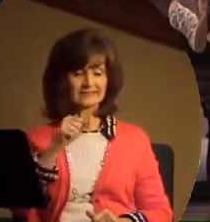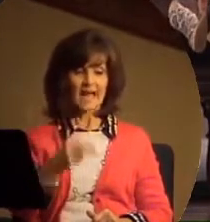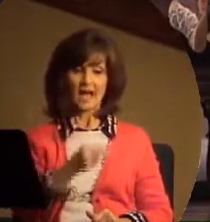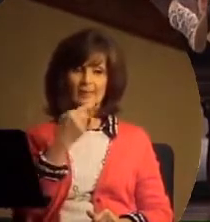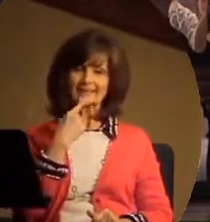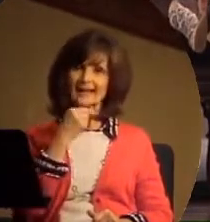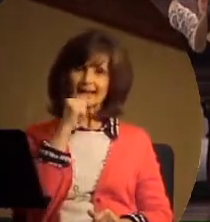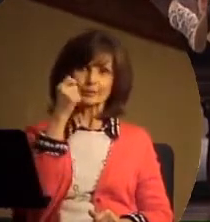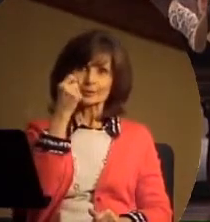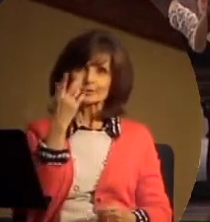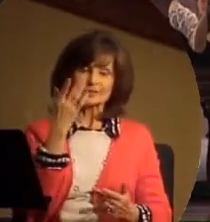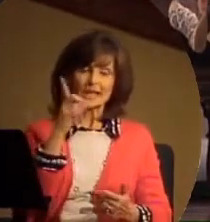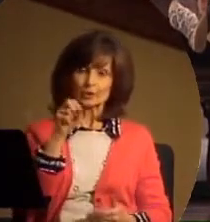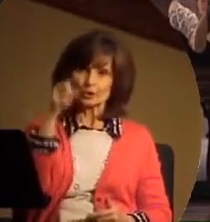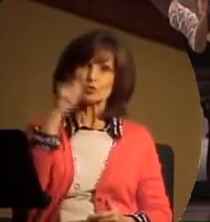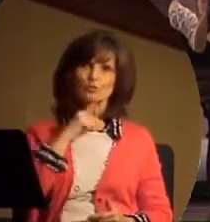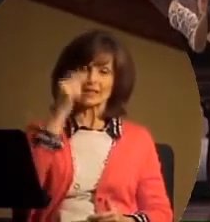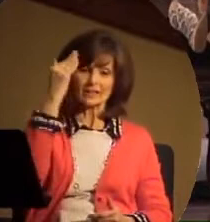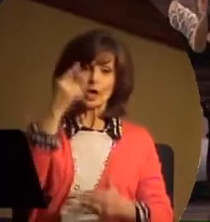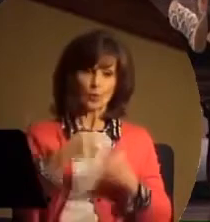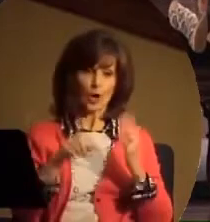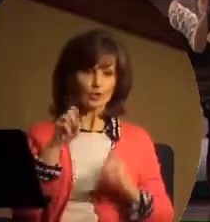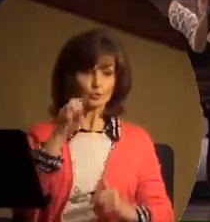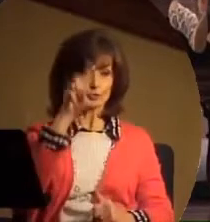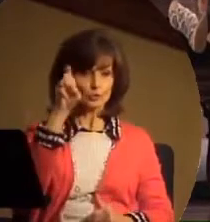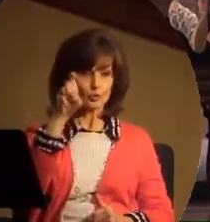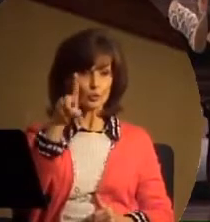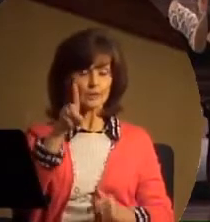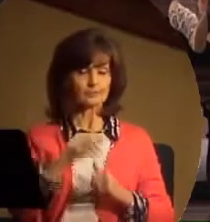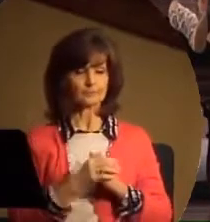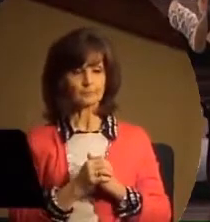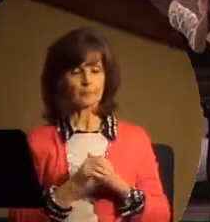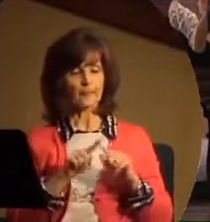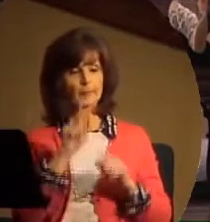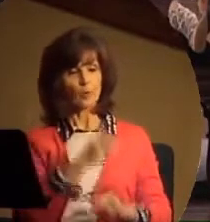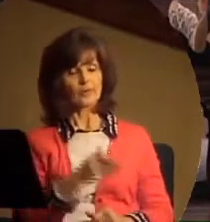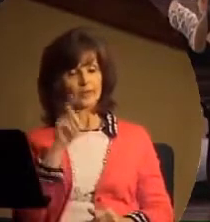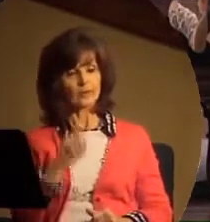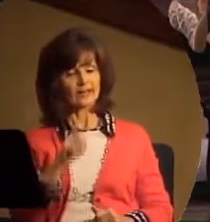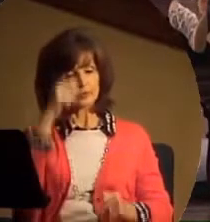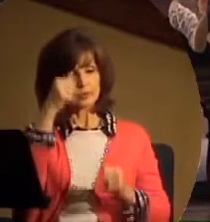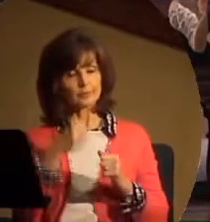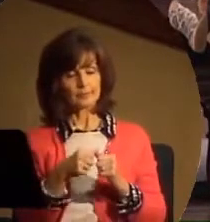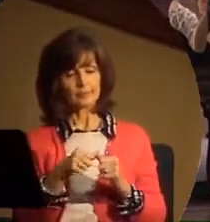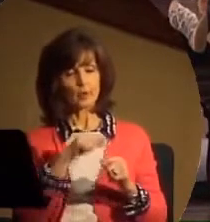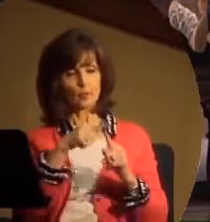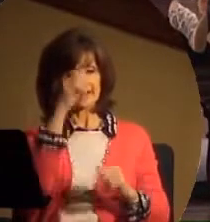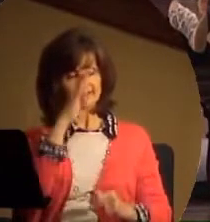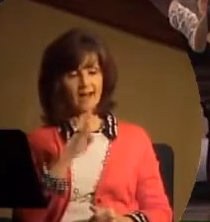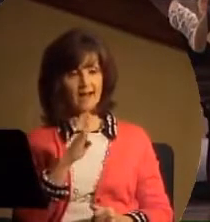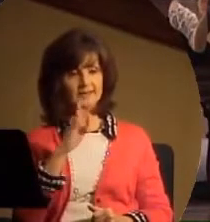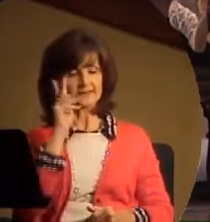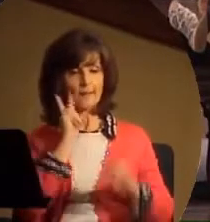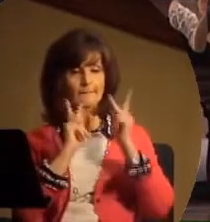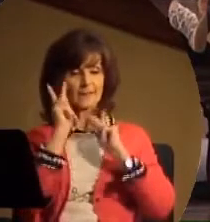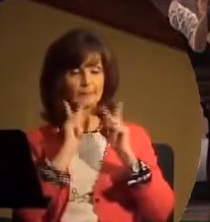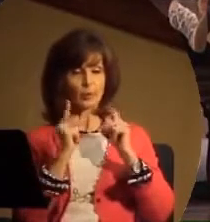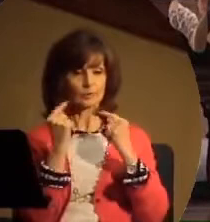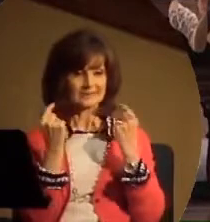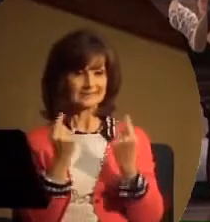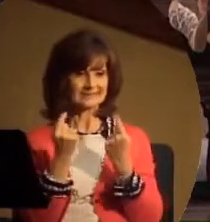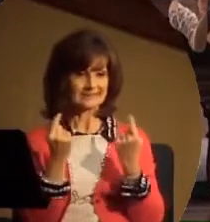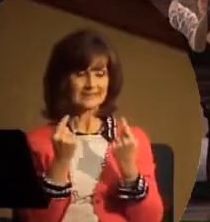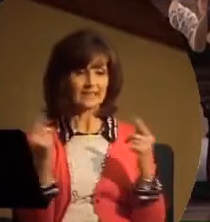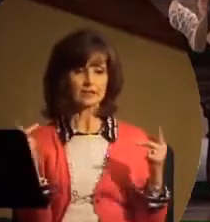you really know what you're doing?" But the one thing we got to remember about all this is this. When God's people sin, it